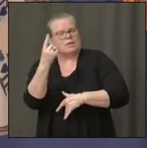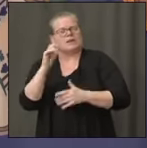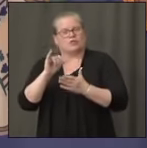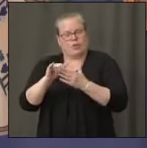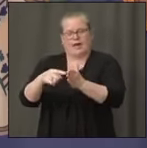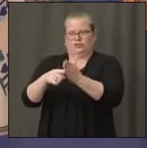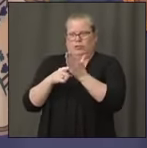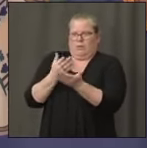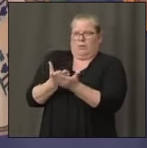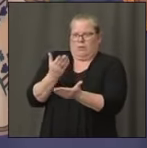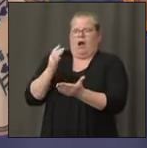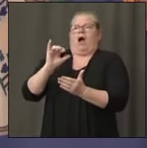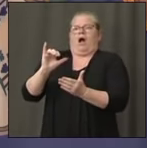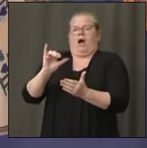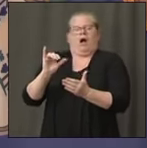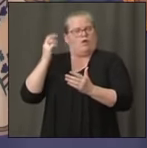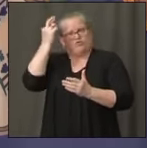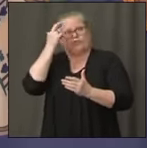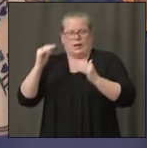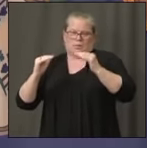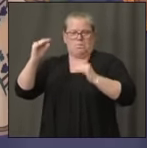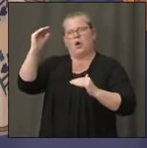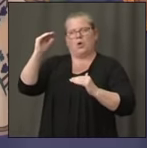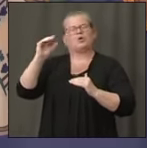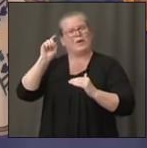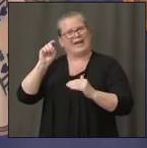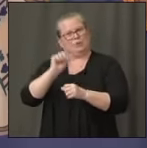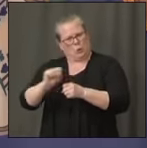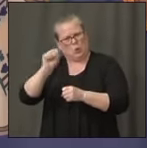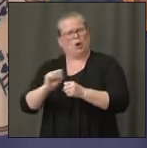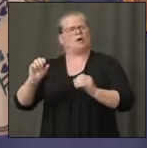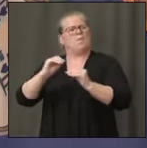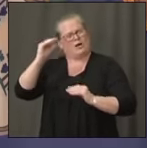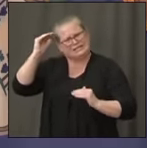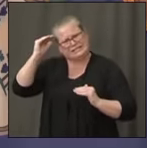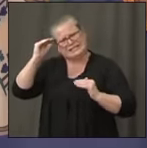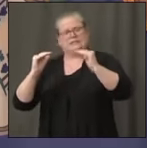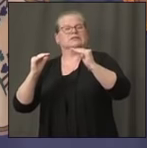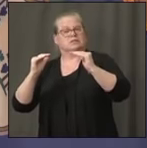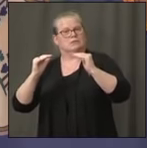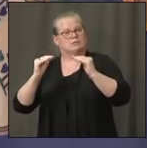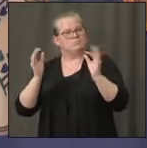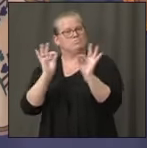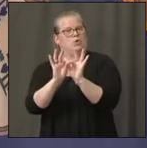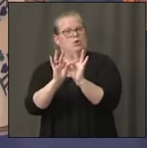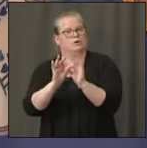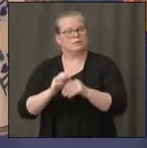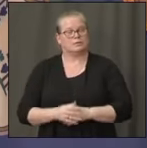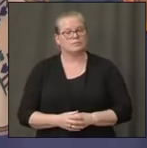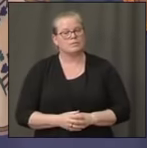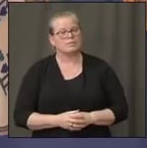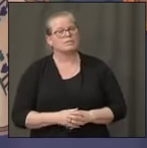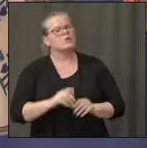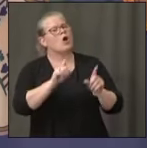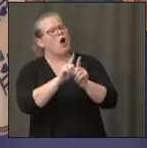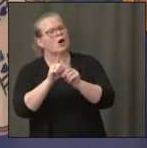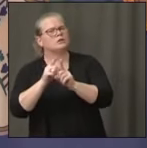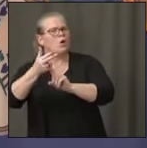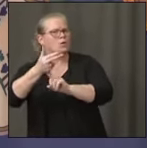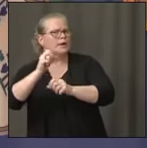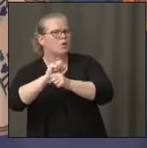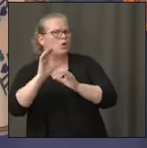the health care crisis we have. And with hotel workers in the state, they delivered to you a petition asking to strengthen